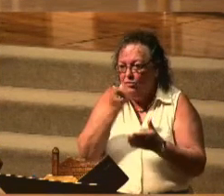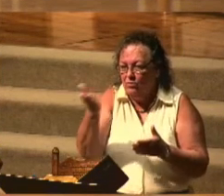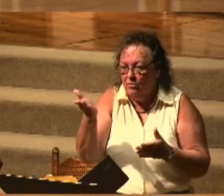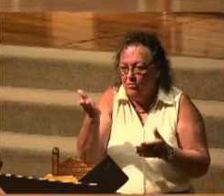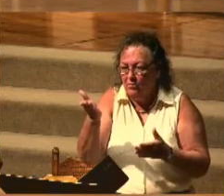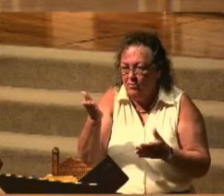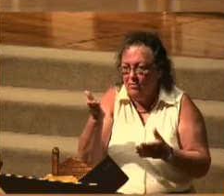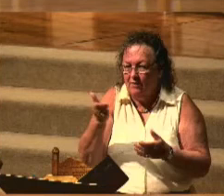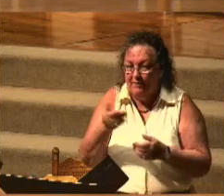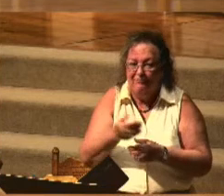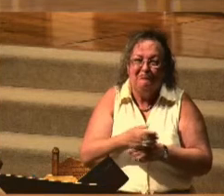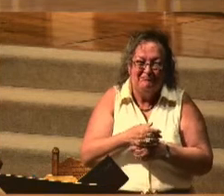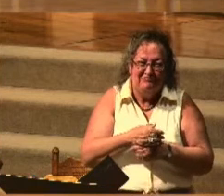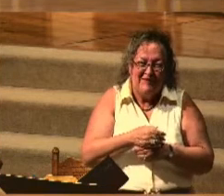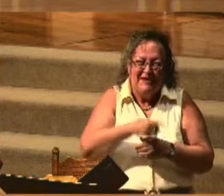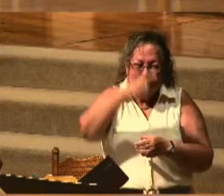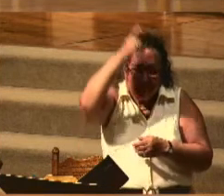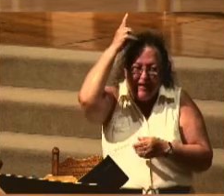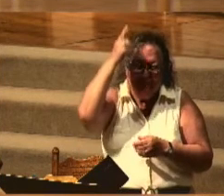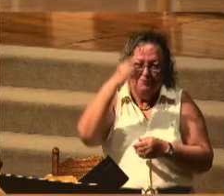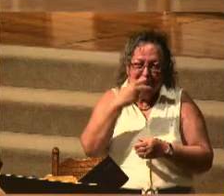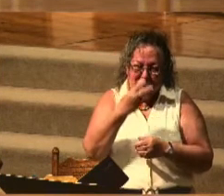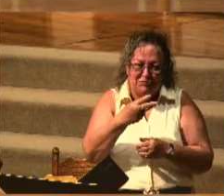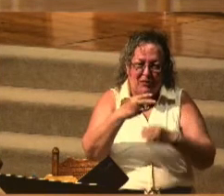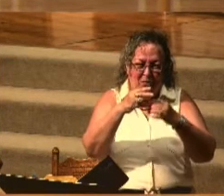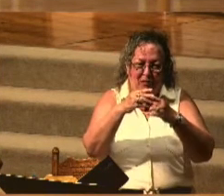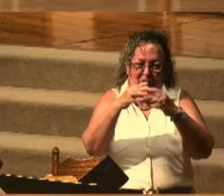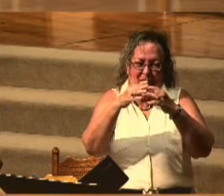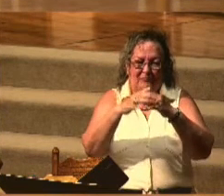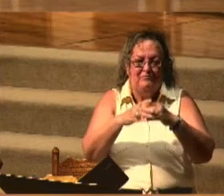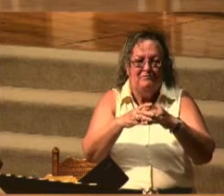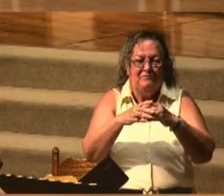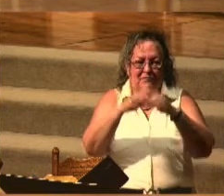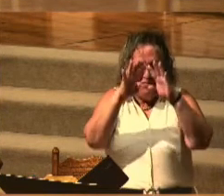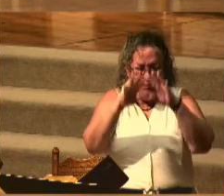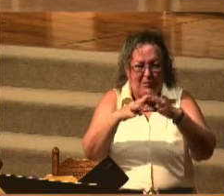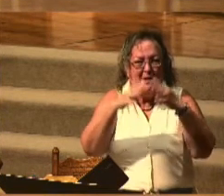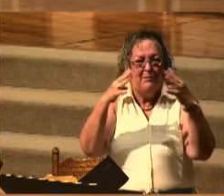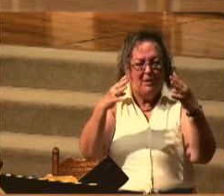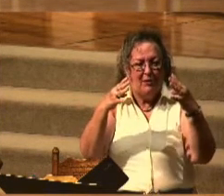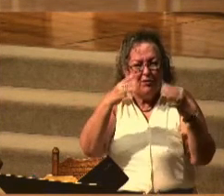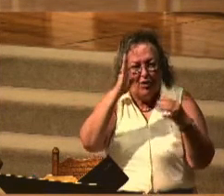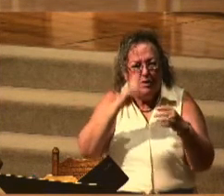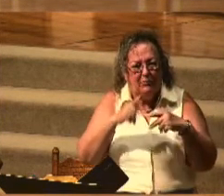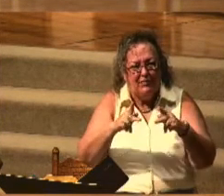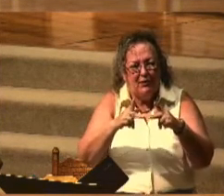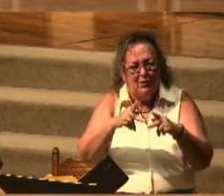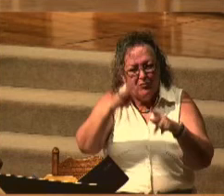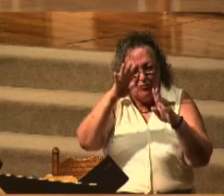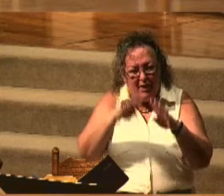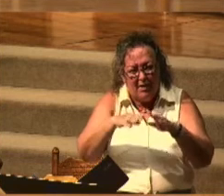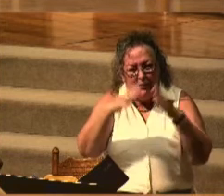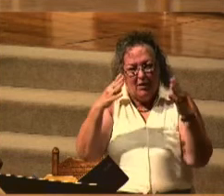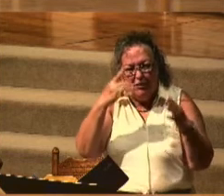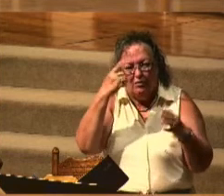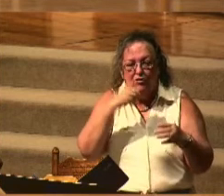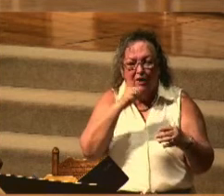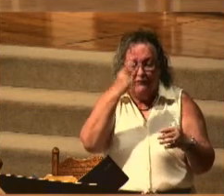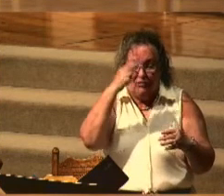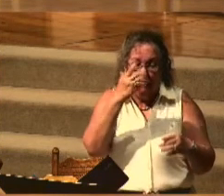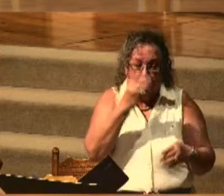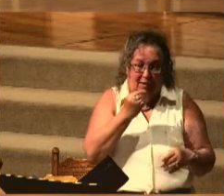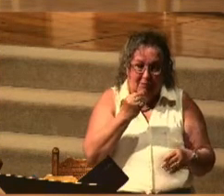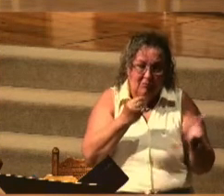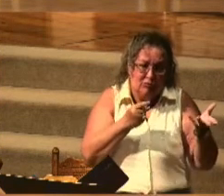bow, the bow. See, if you'll just realize that God put that rainbow up there not to be pretty, although it is